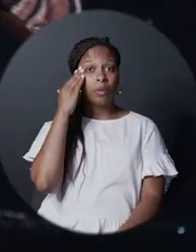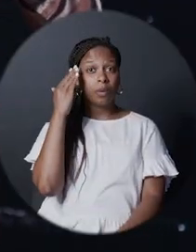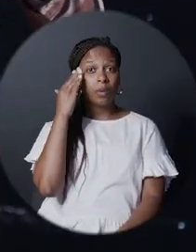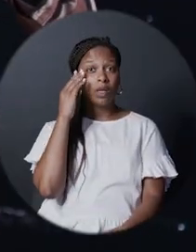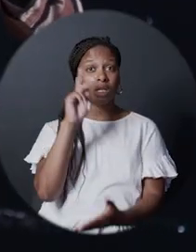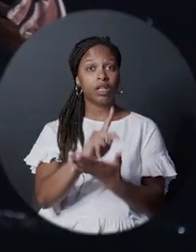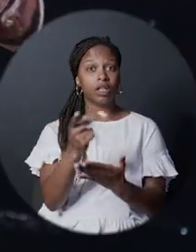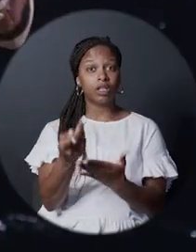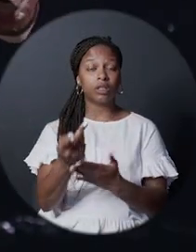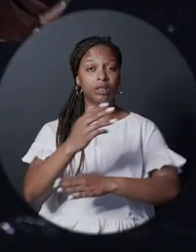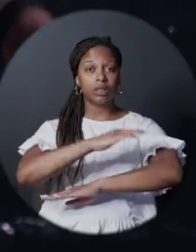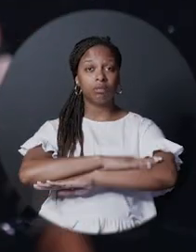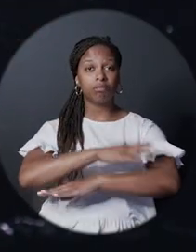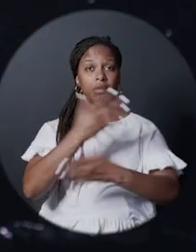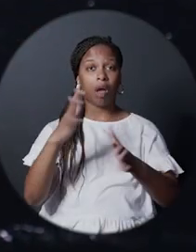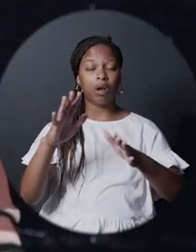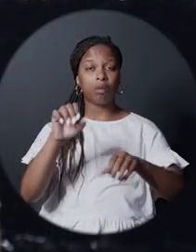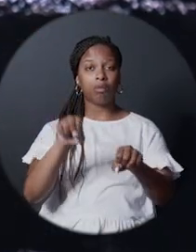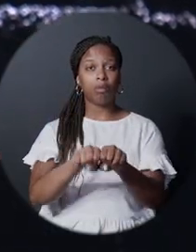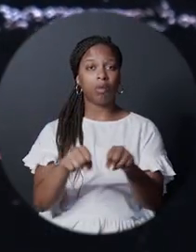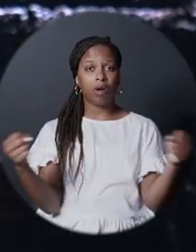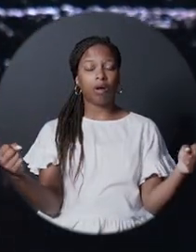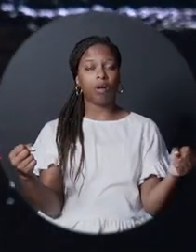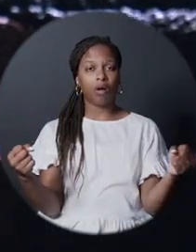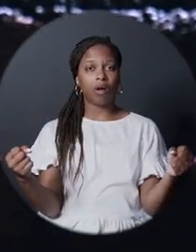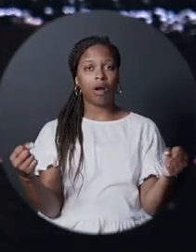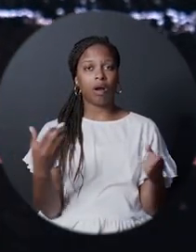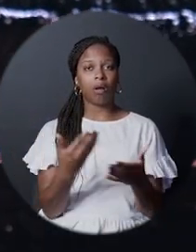Before you know it, the kitchen table's already broke.